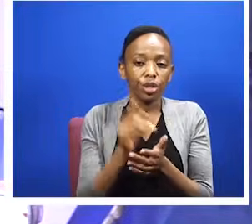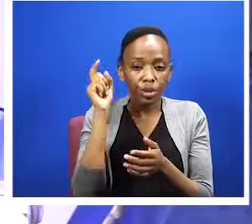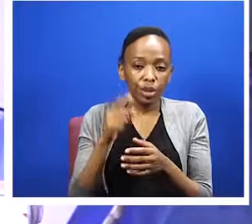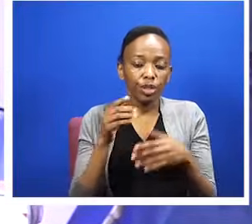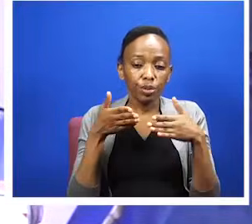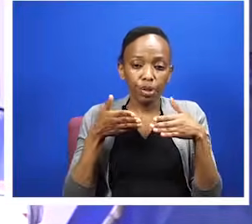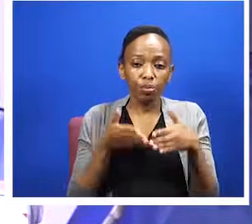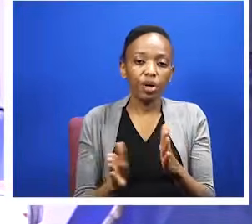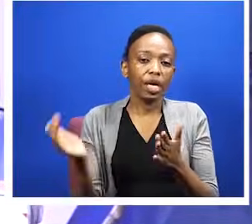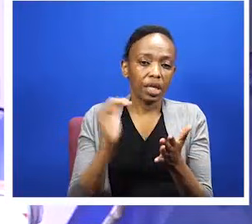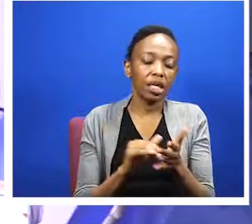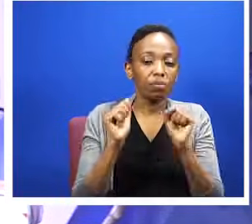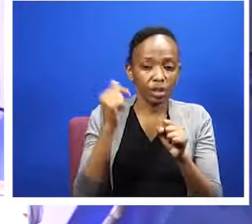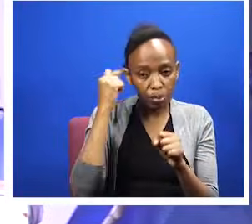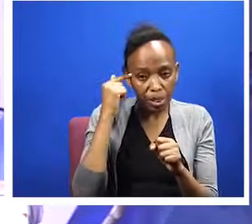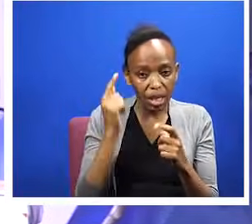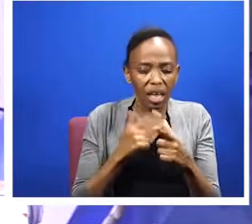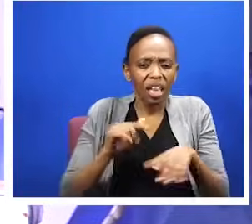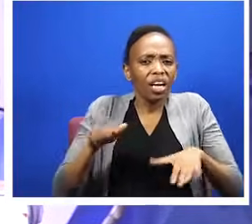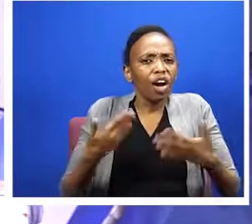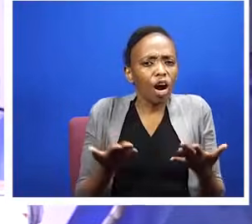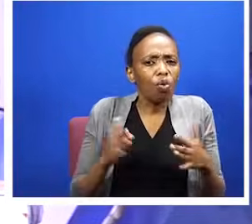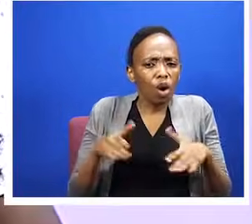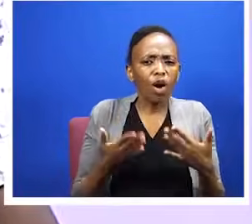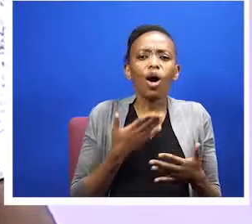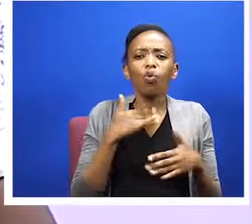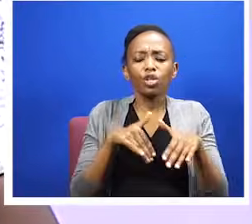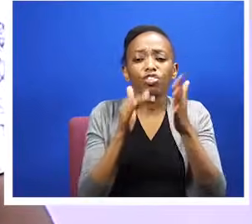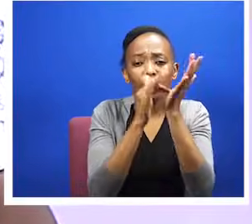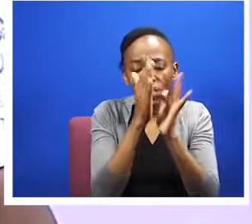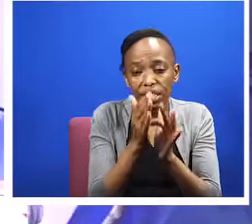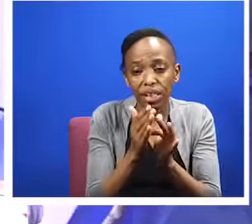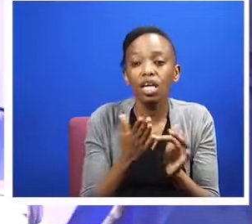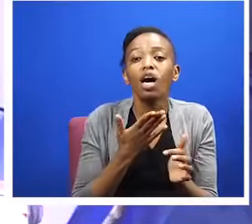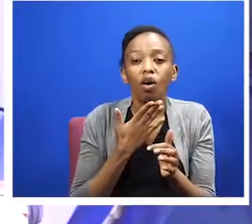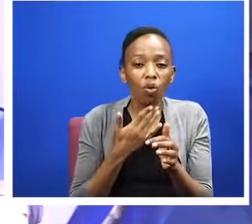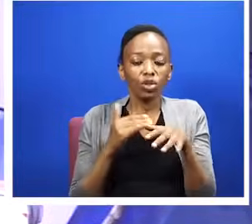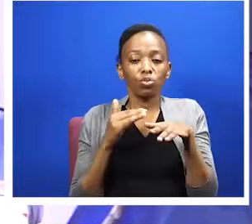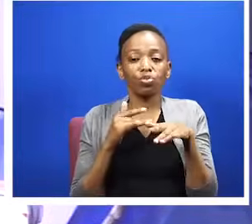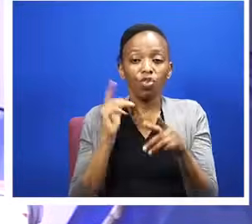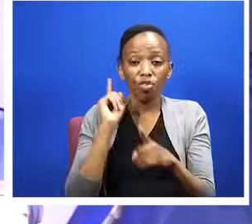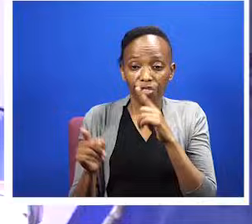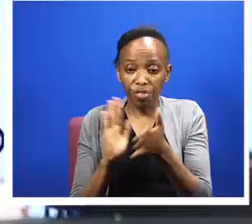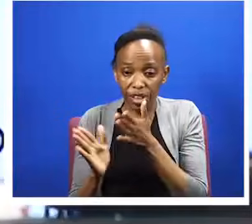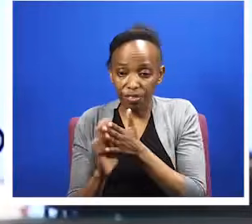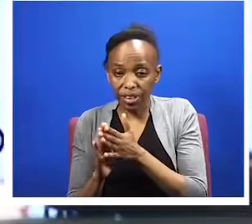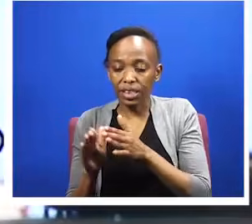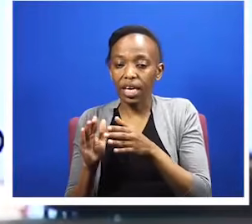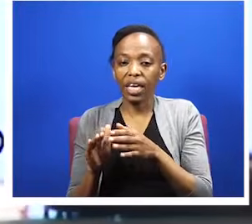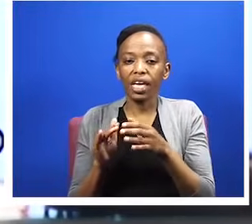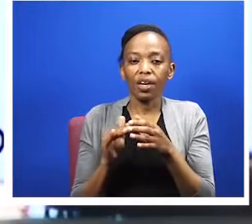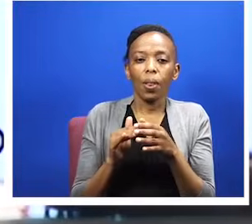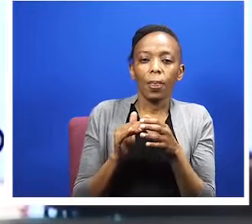born again. You might be asking yourself, but then how? How? I want to follow Jesus. I want to run quickly and follow Jesus the same way the disciple did,